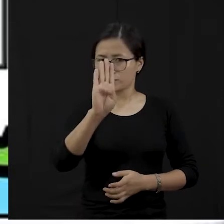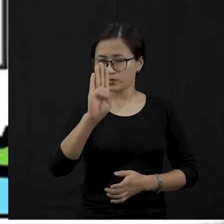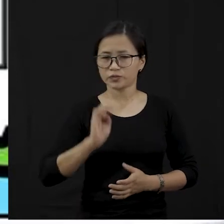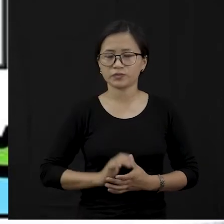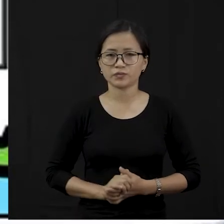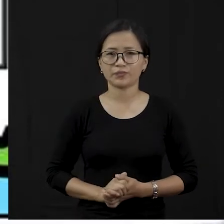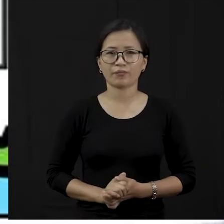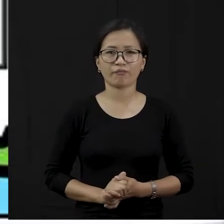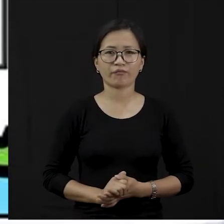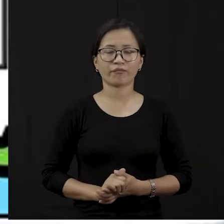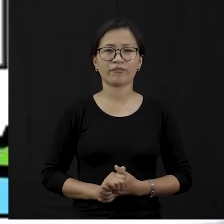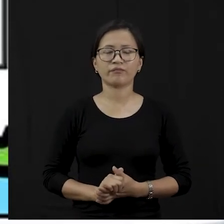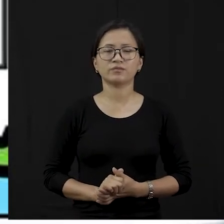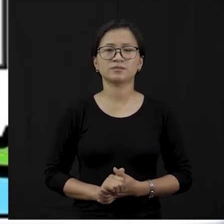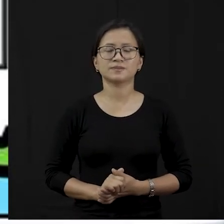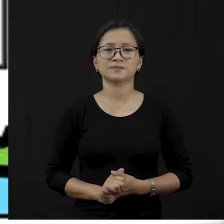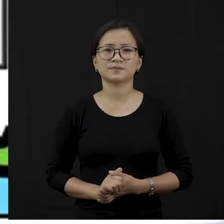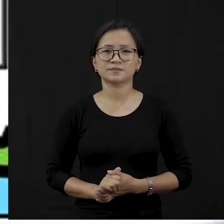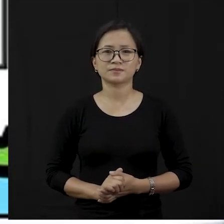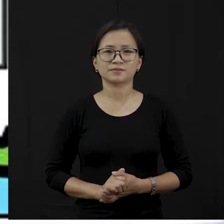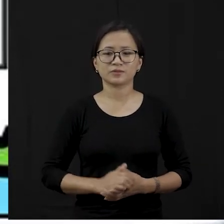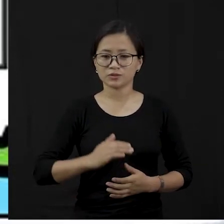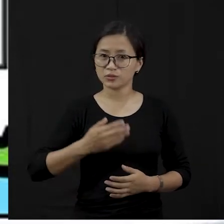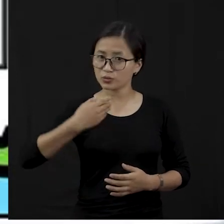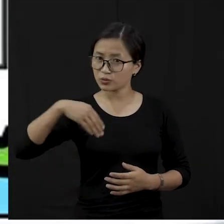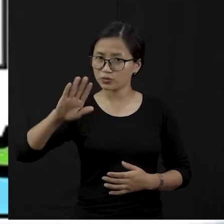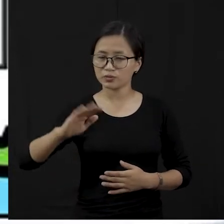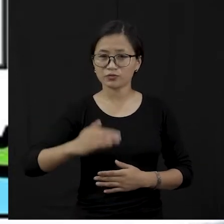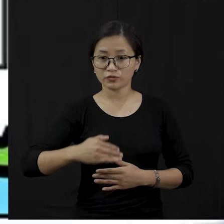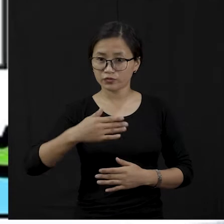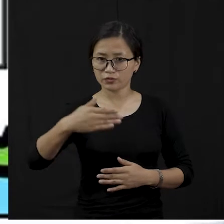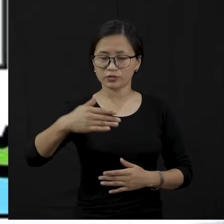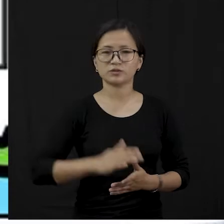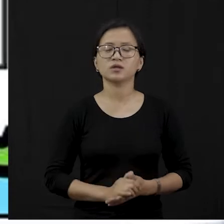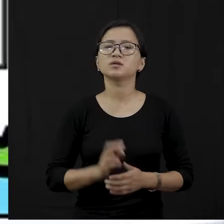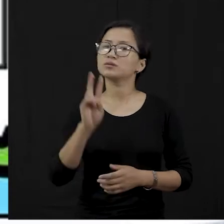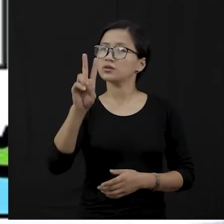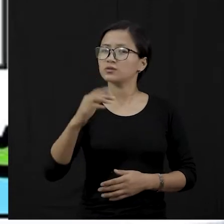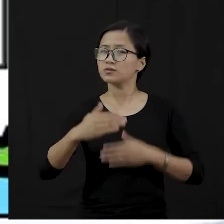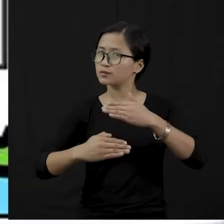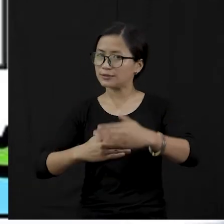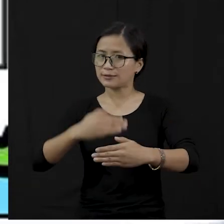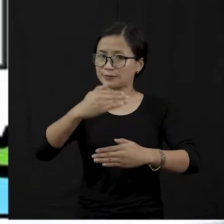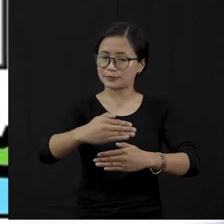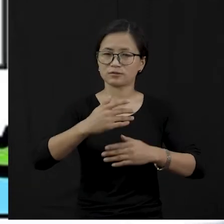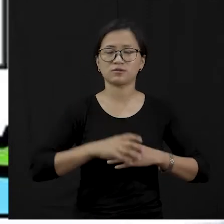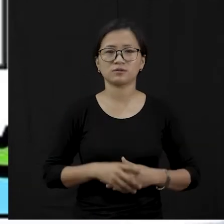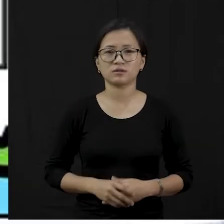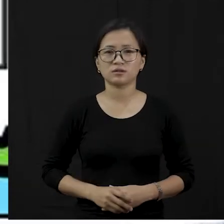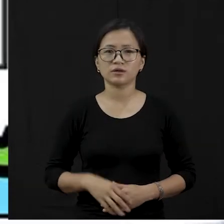4. Yes, start from 4. Go forward 2 steps. Then